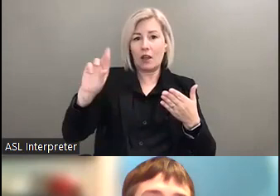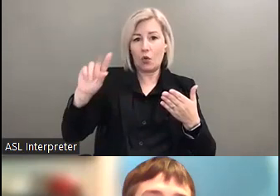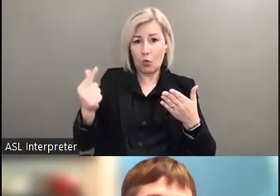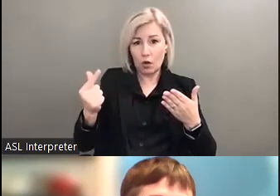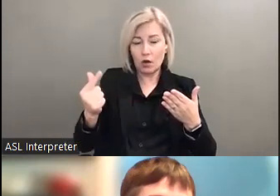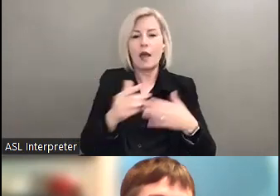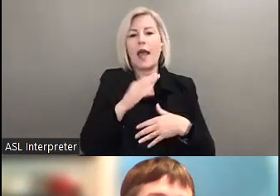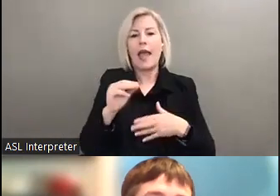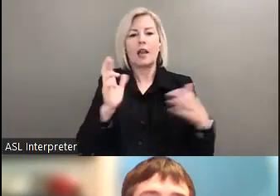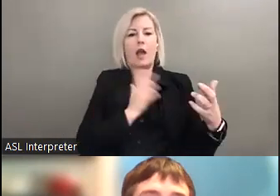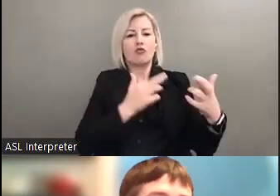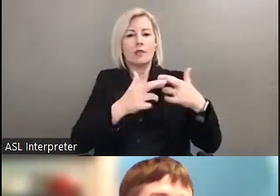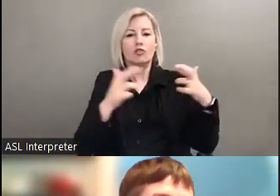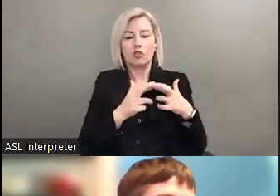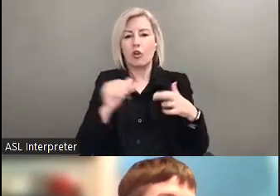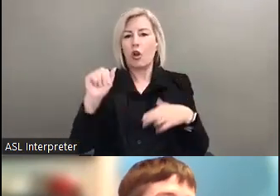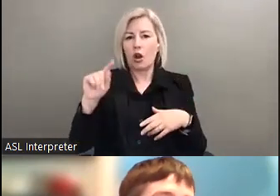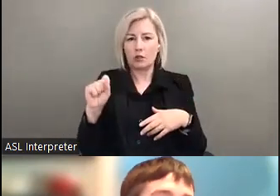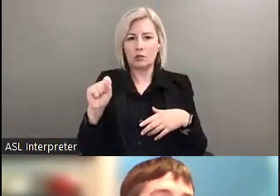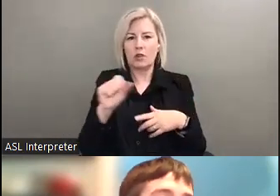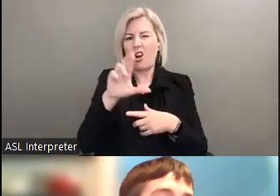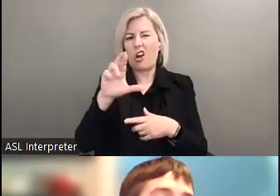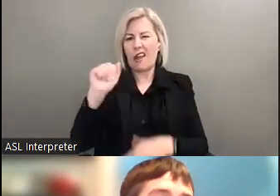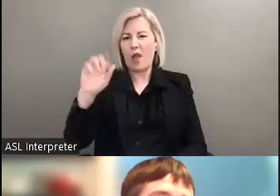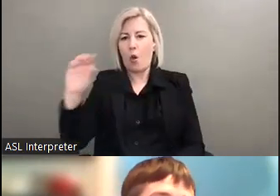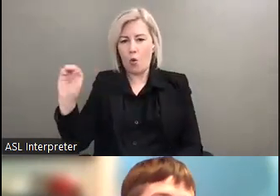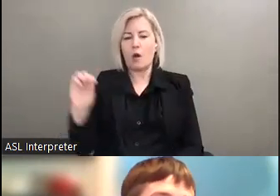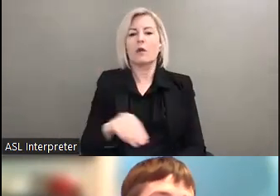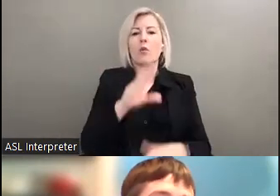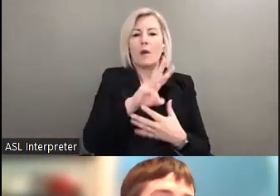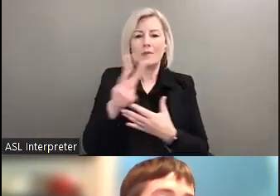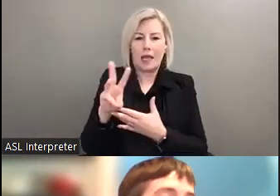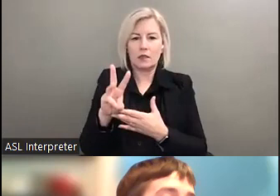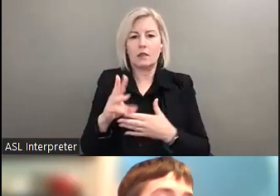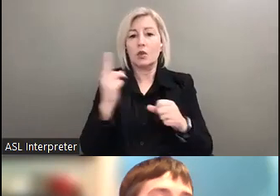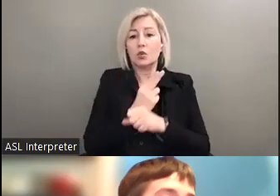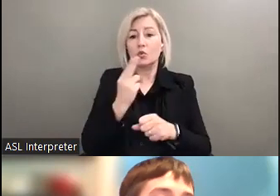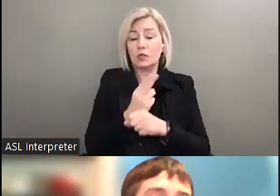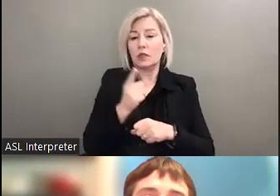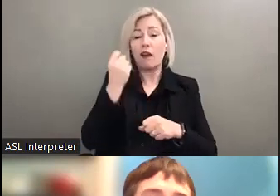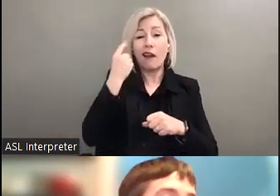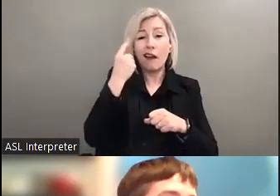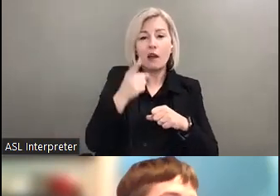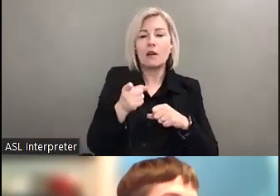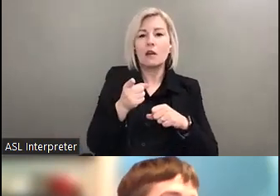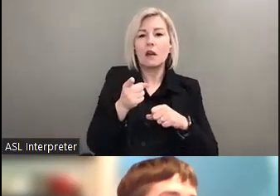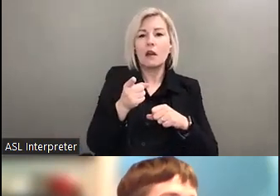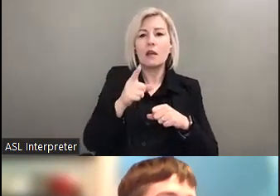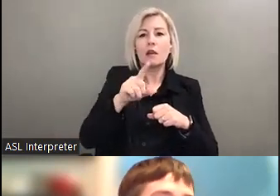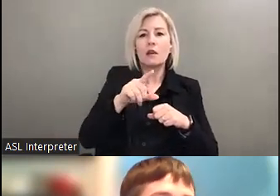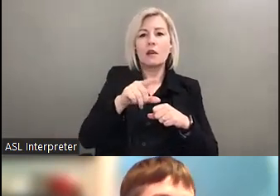regional arts organizations, or RAOs, at the RAO website using the